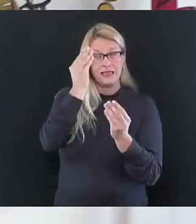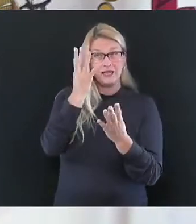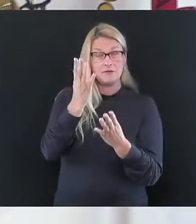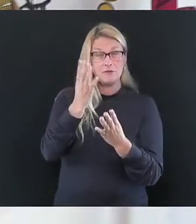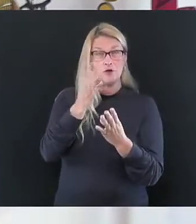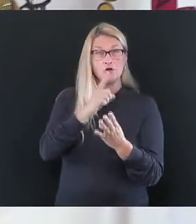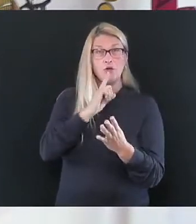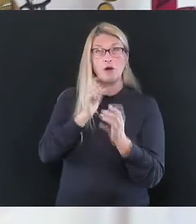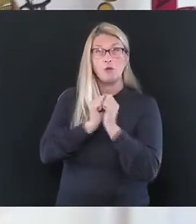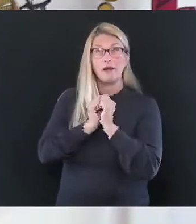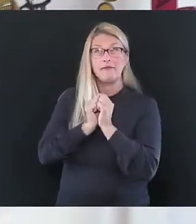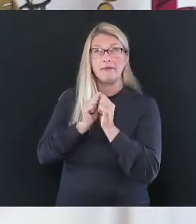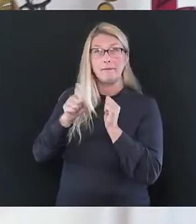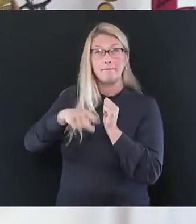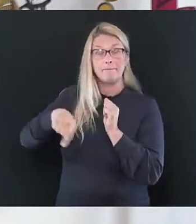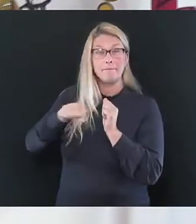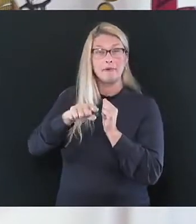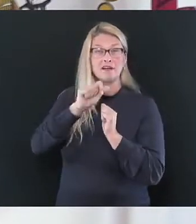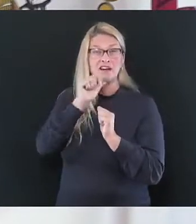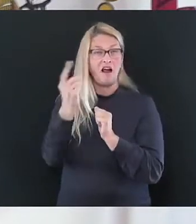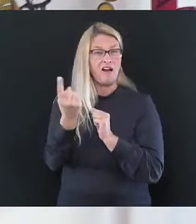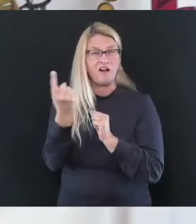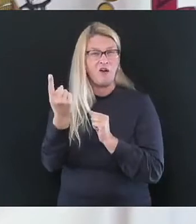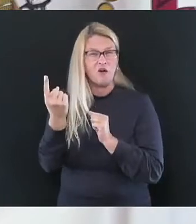alone and they're appreciated.